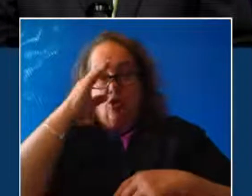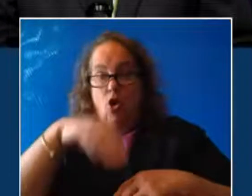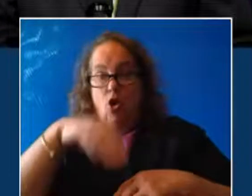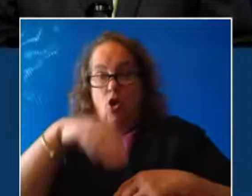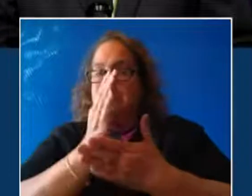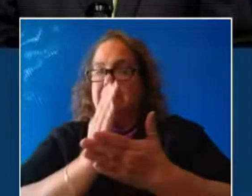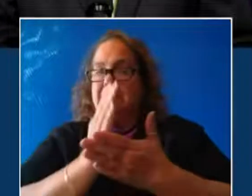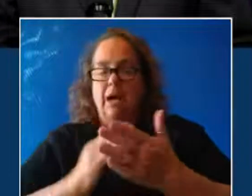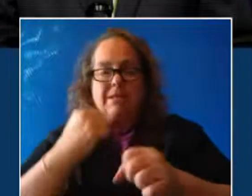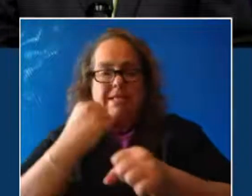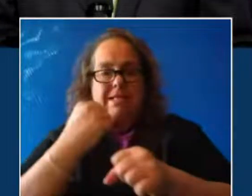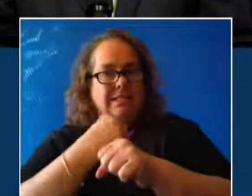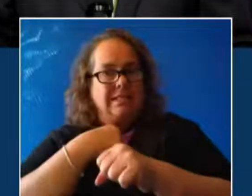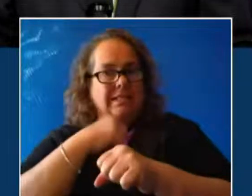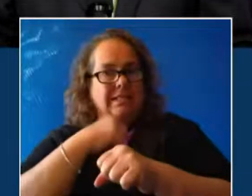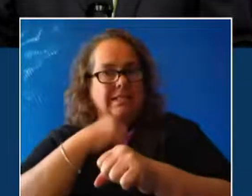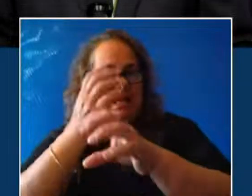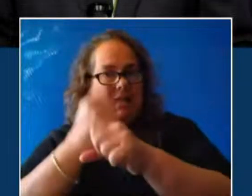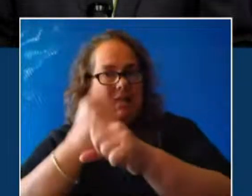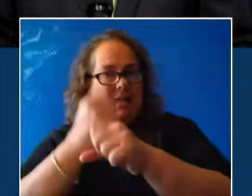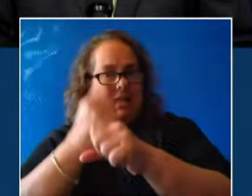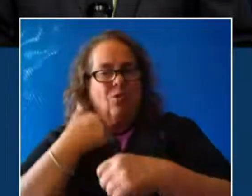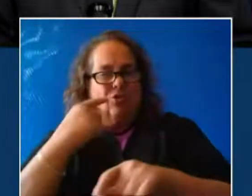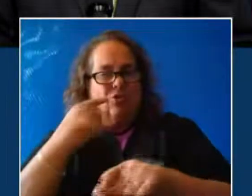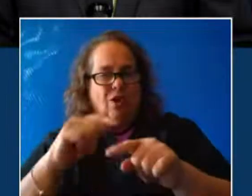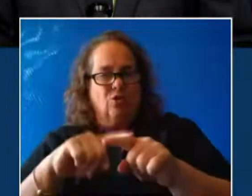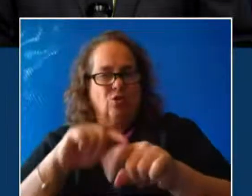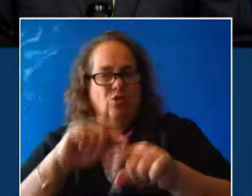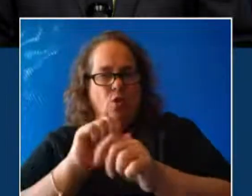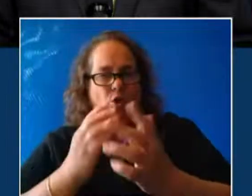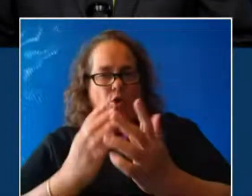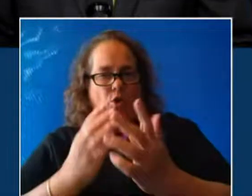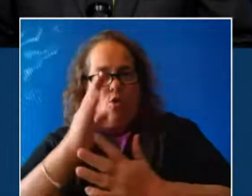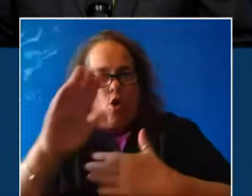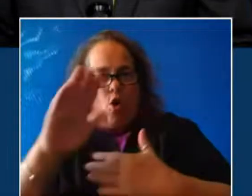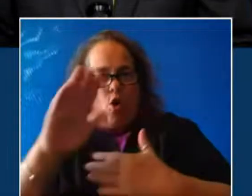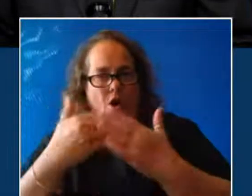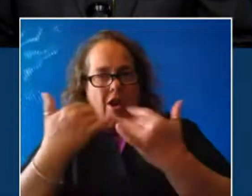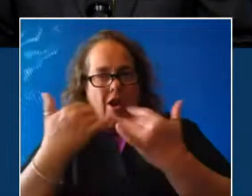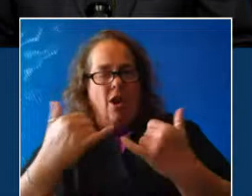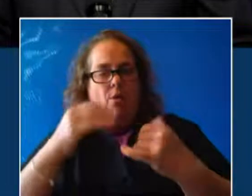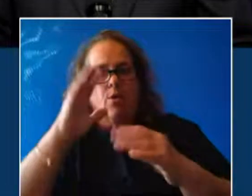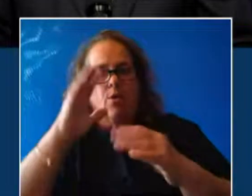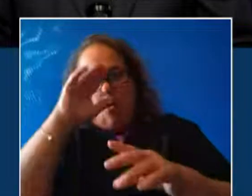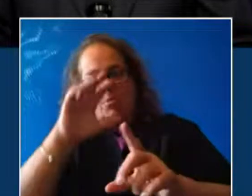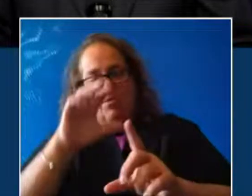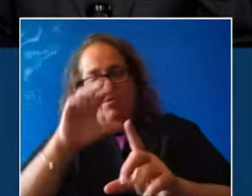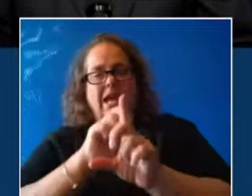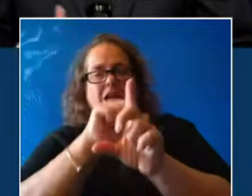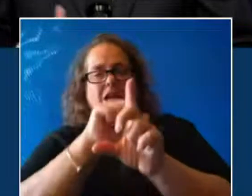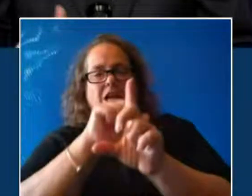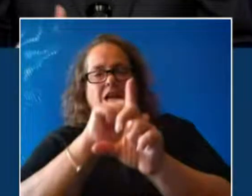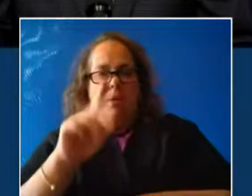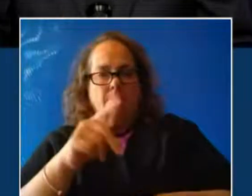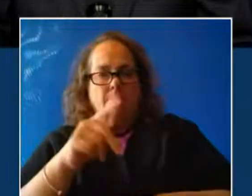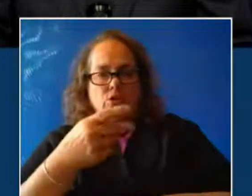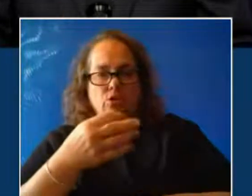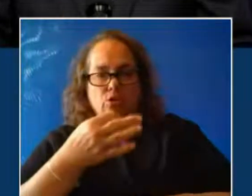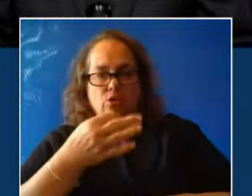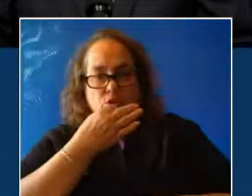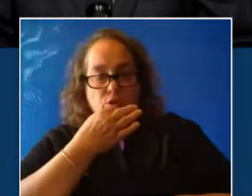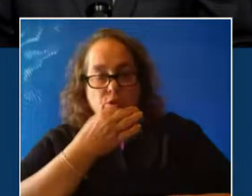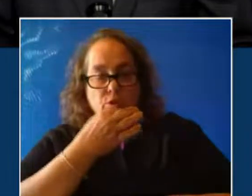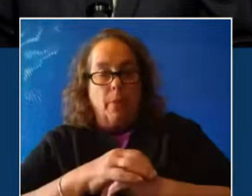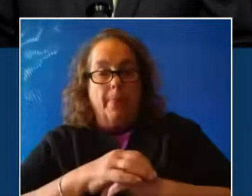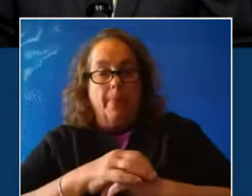working through all of that right now and hope to get caught up very soon. But if we look ultimately